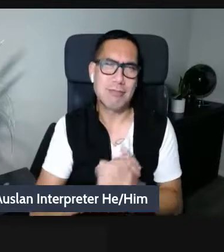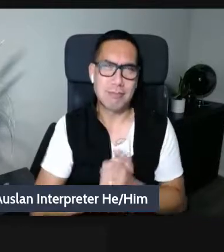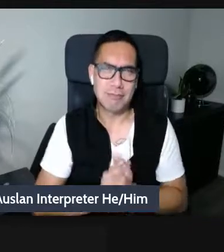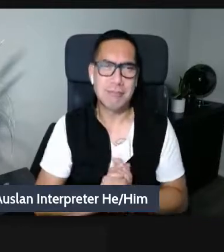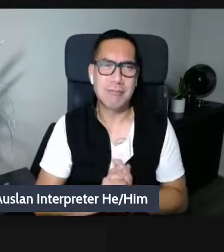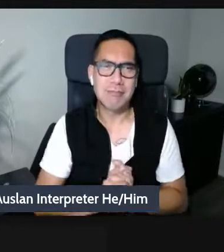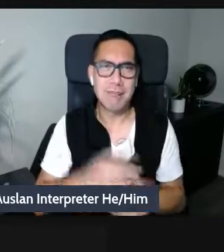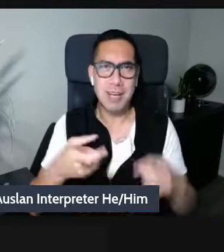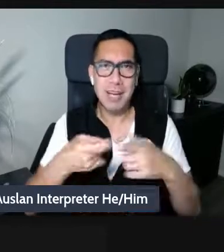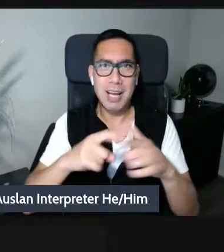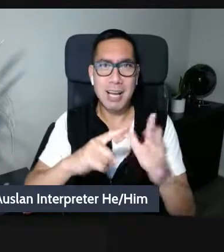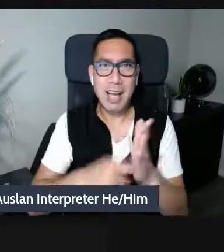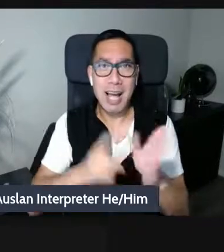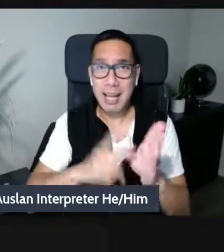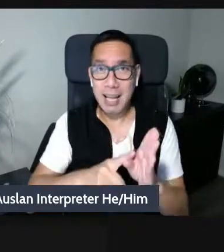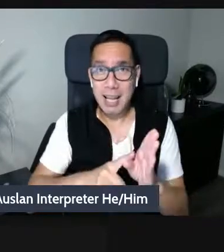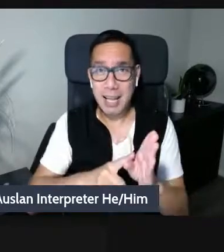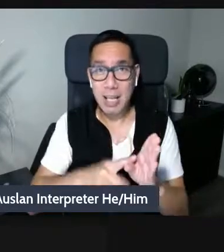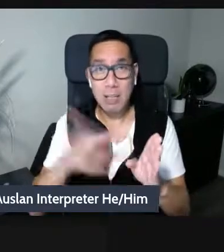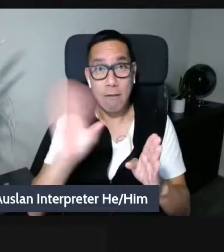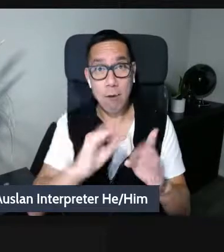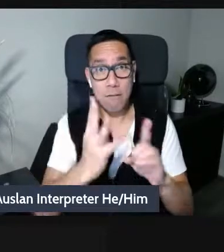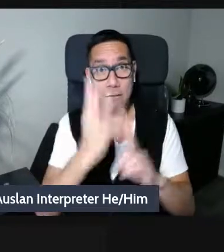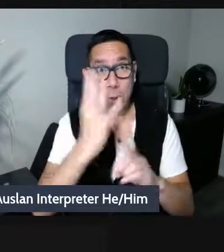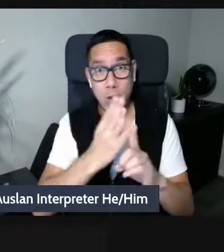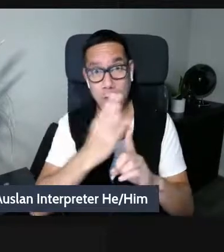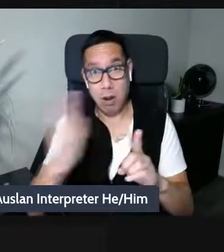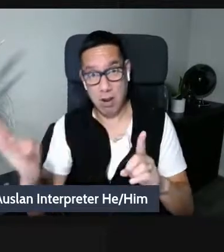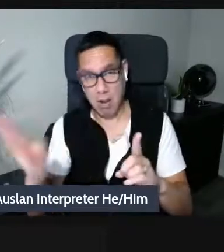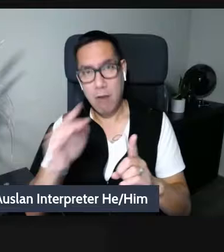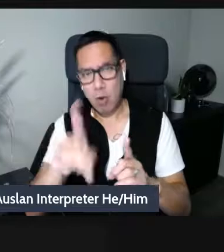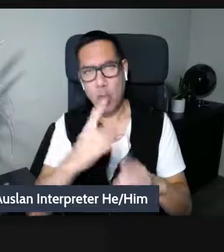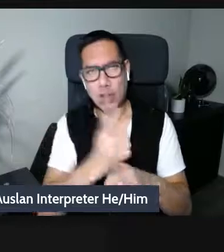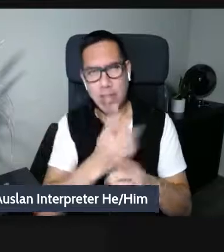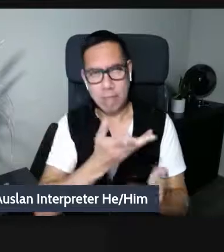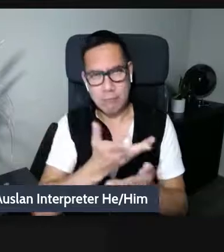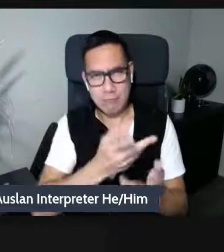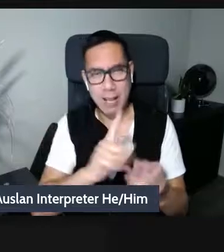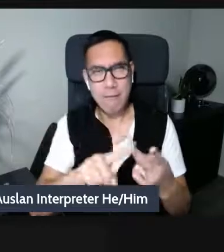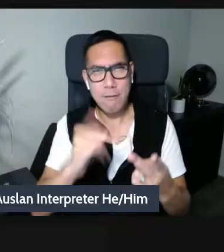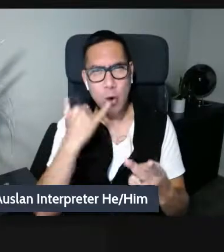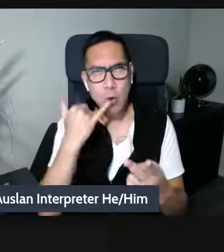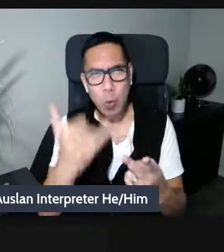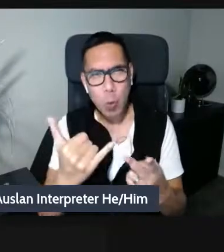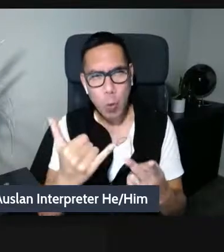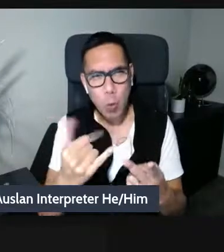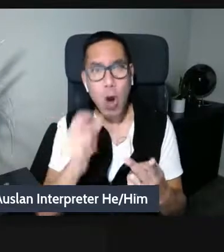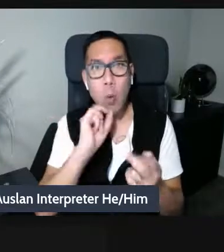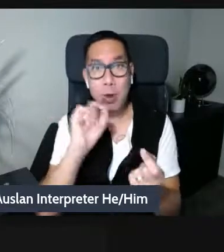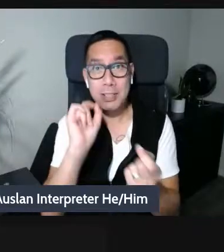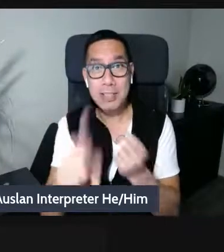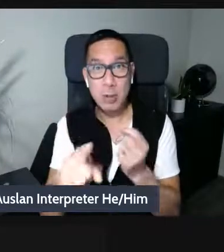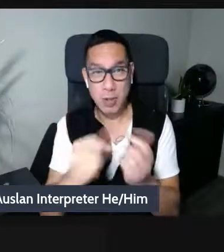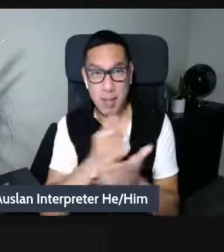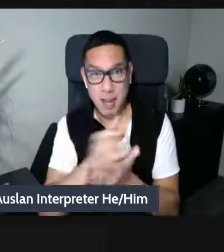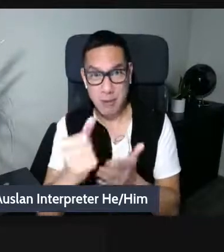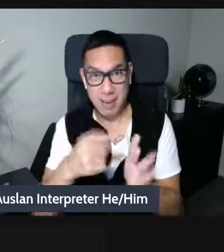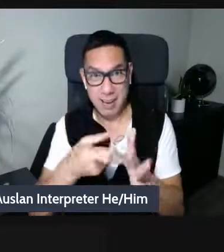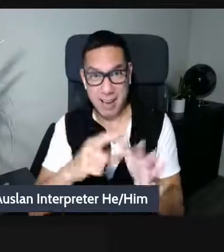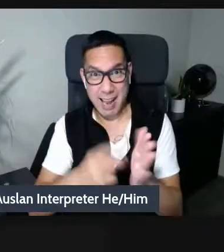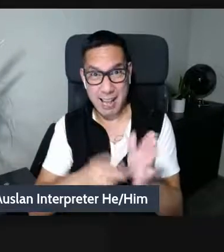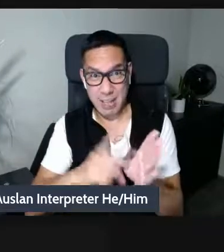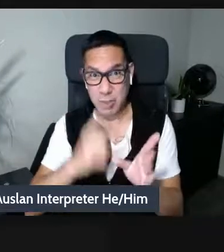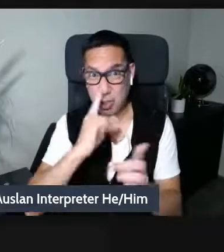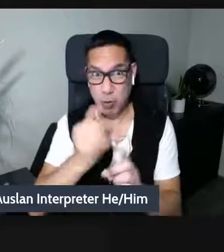Carly will be available from 4 in her chat room. There's a phone call, and I'm about to send you the number, Carly, so that you can give someone a call to